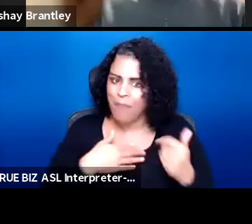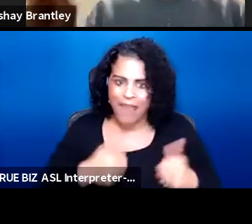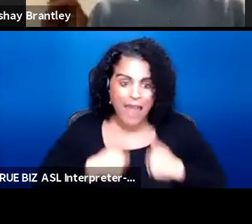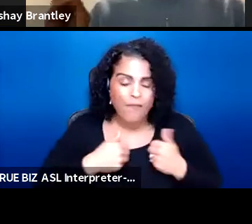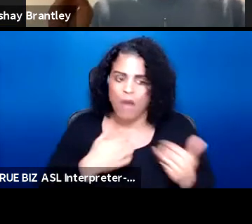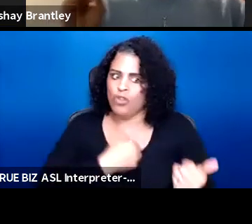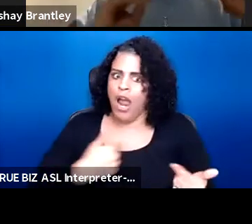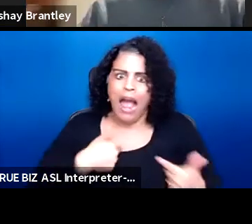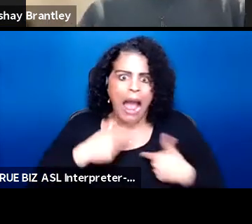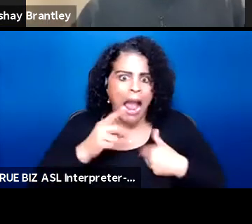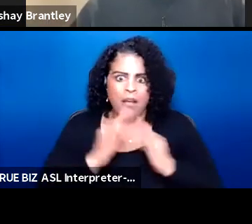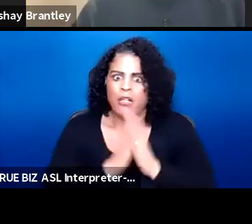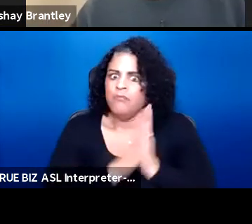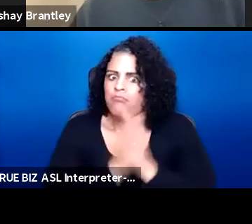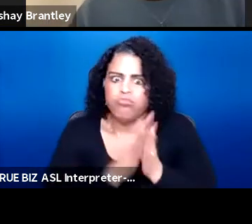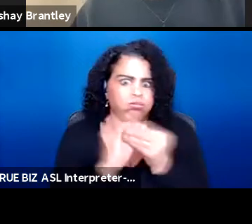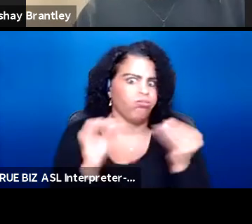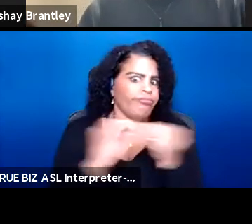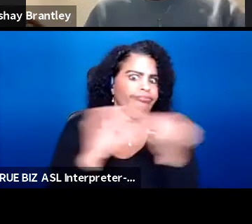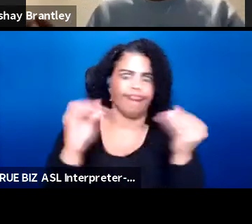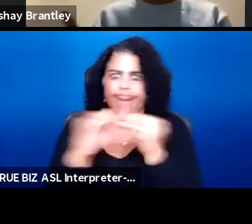but